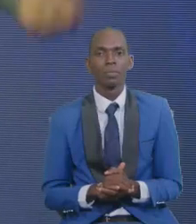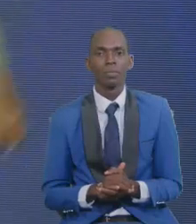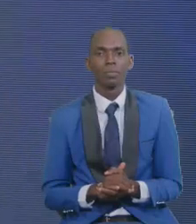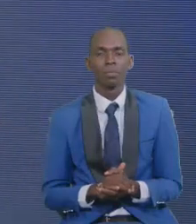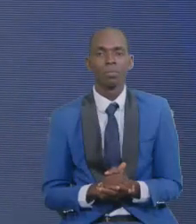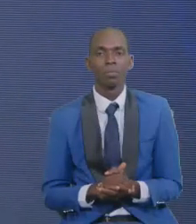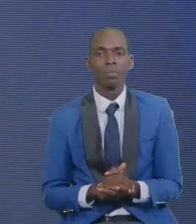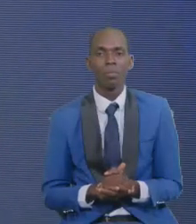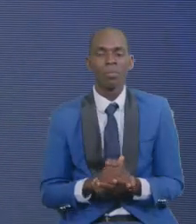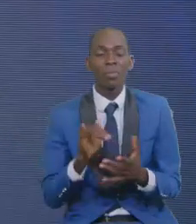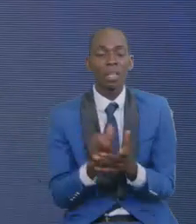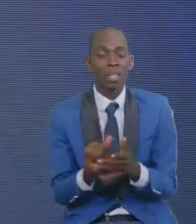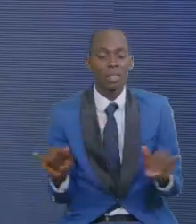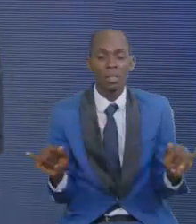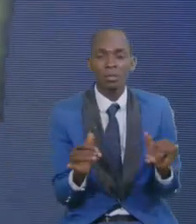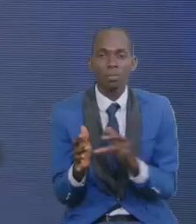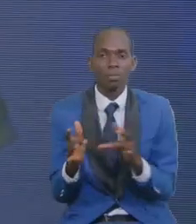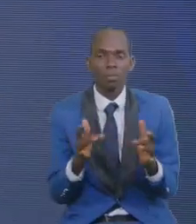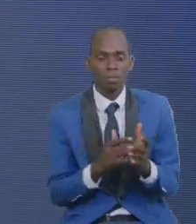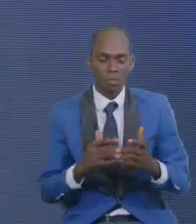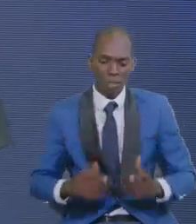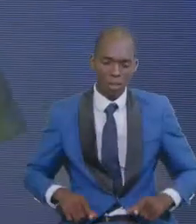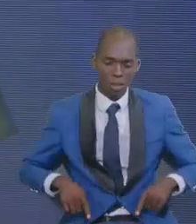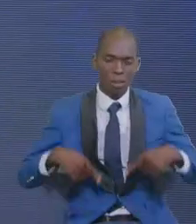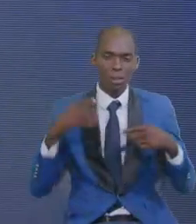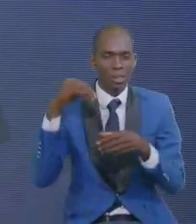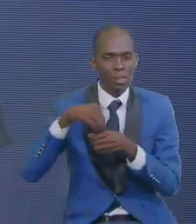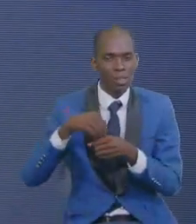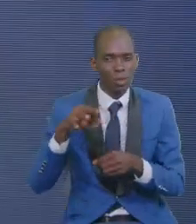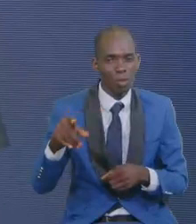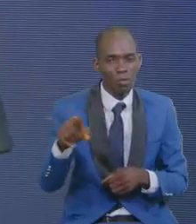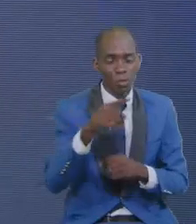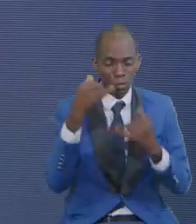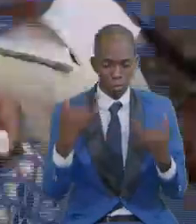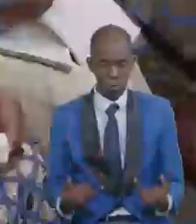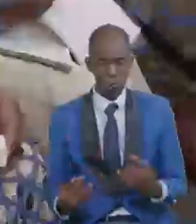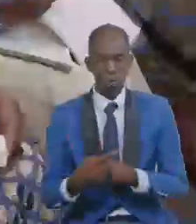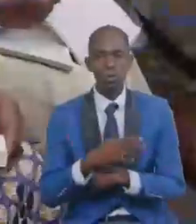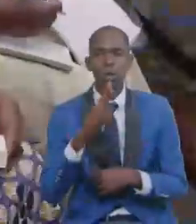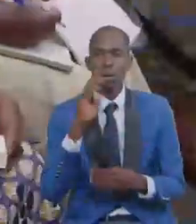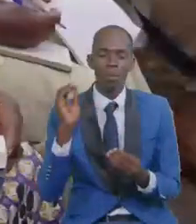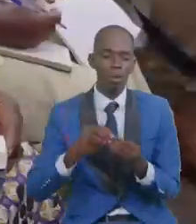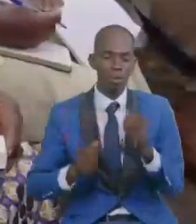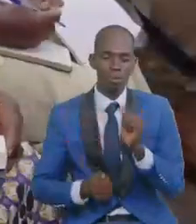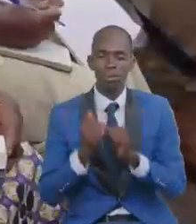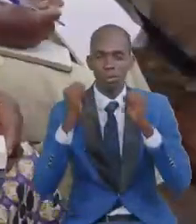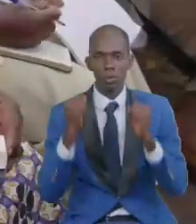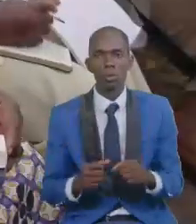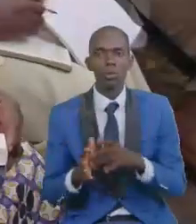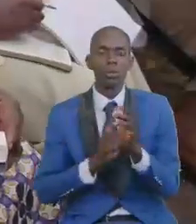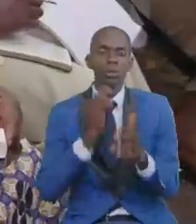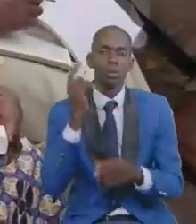That same Jesus lives on the inside of you today. You are stronger in Jesus' name.